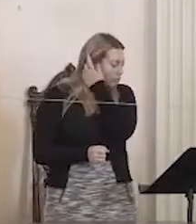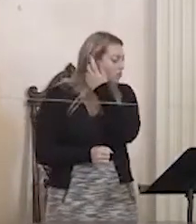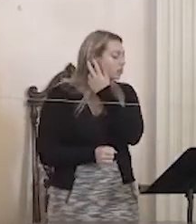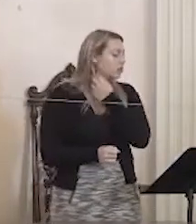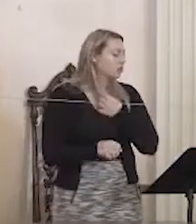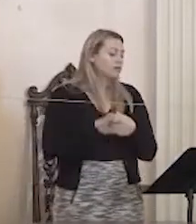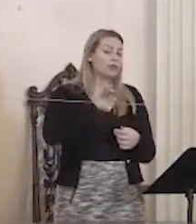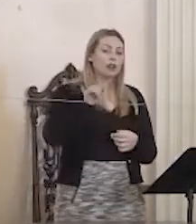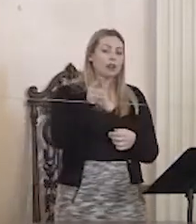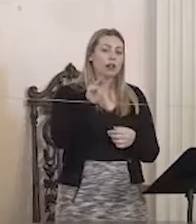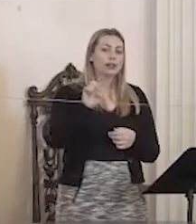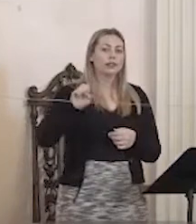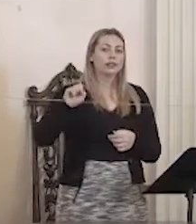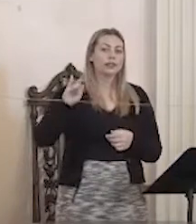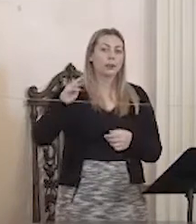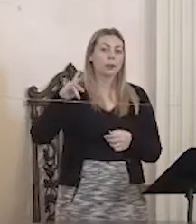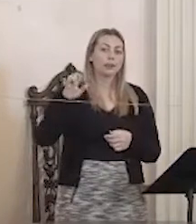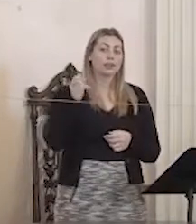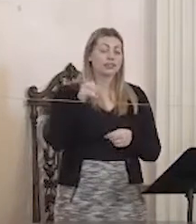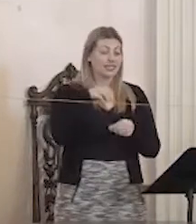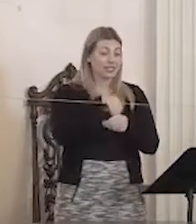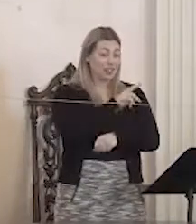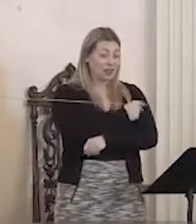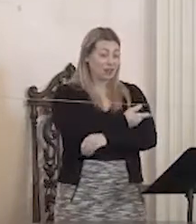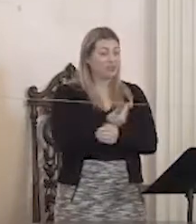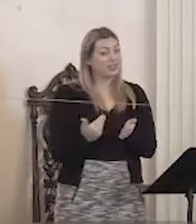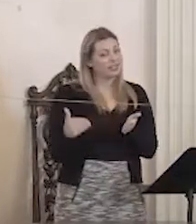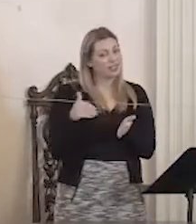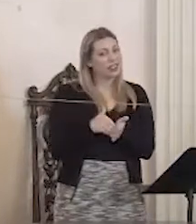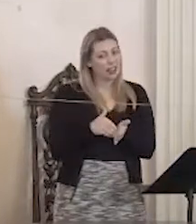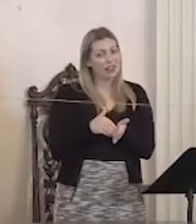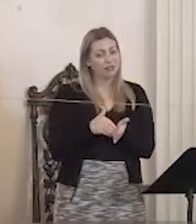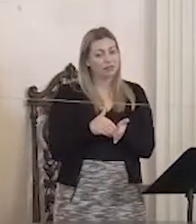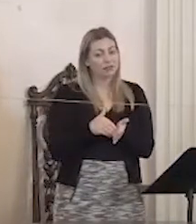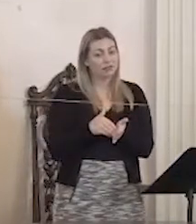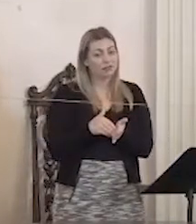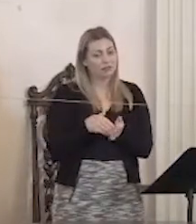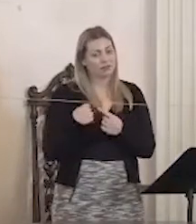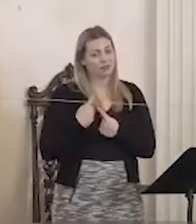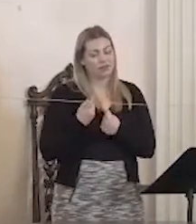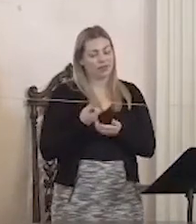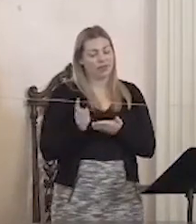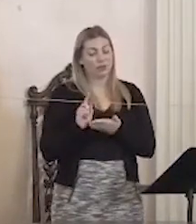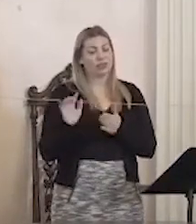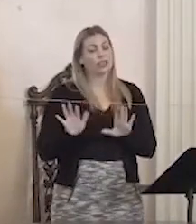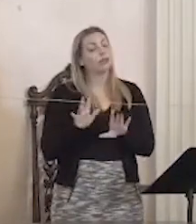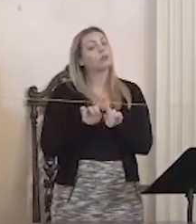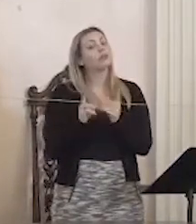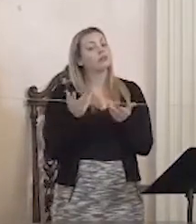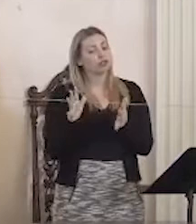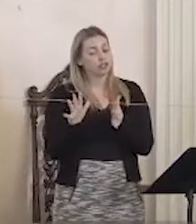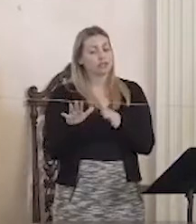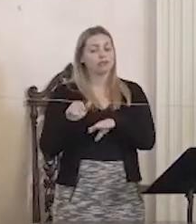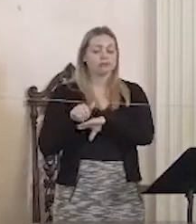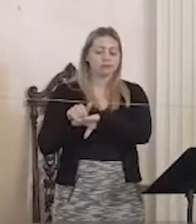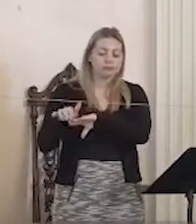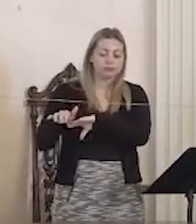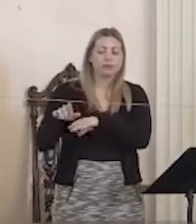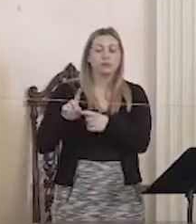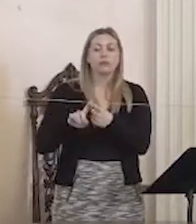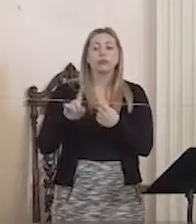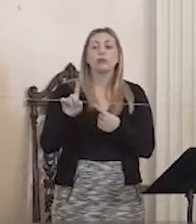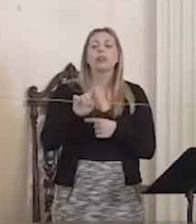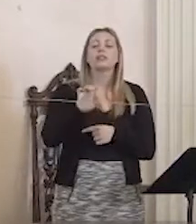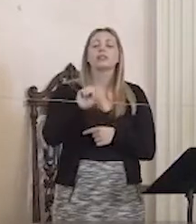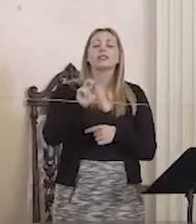Jane Simpson was in the hospital again since last Sunday, but has been discharged to Sunrise Assisted